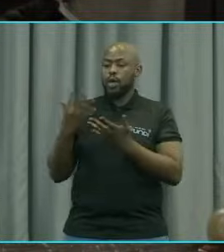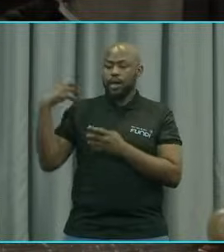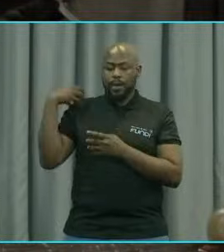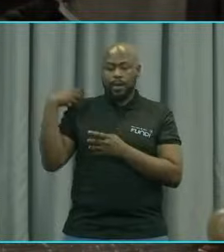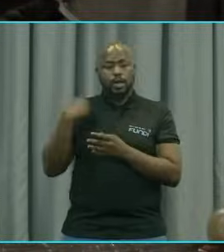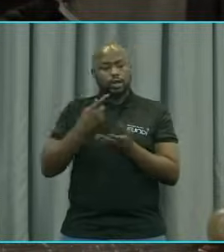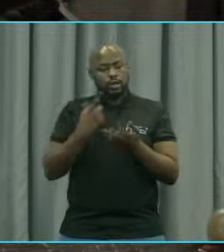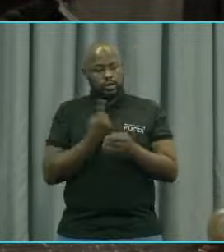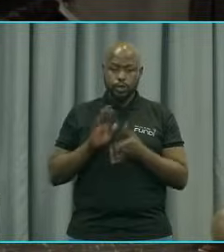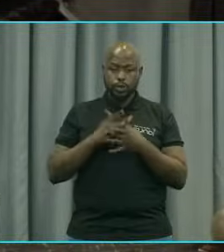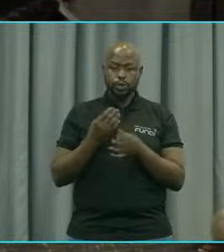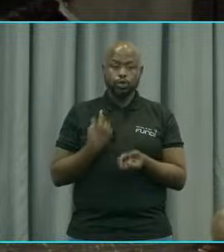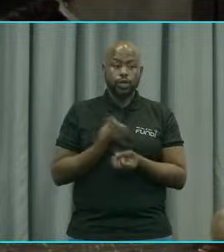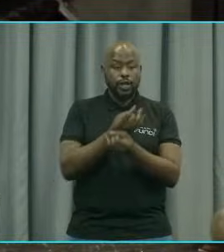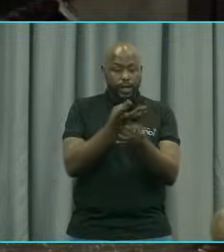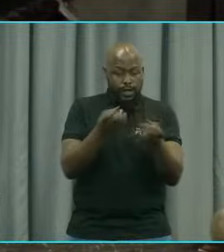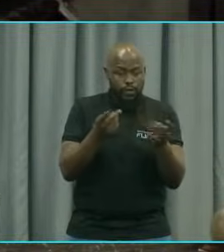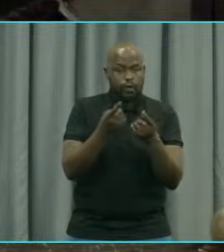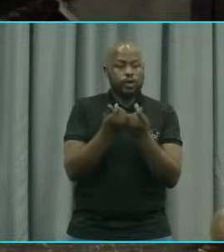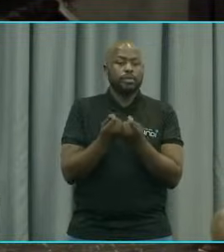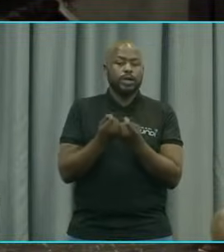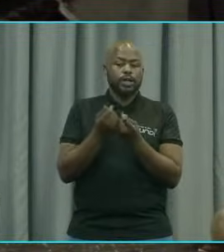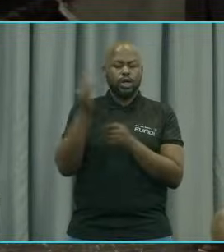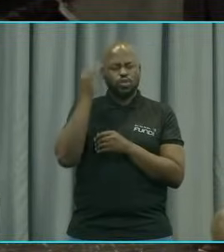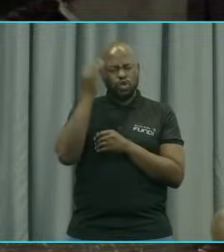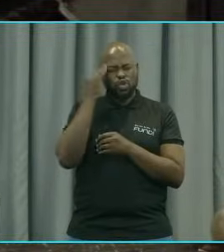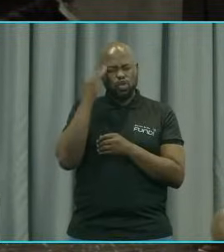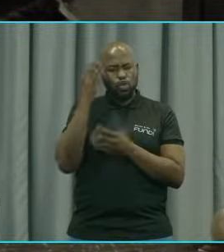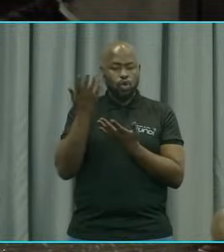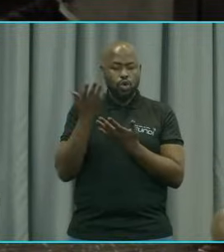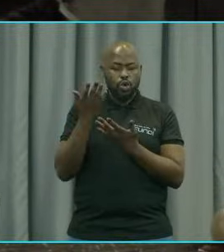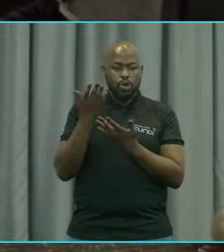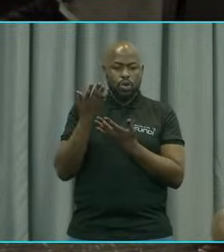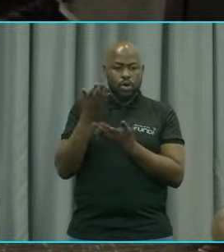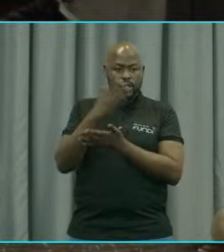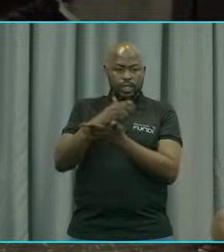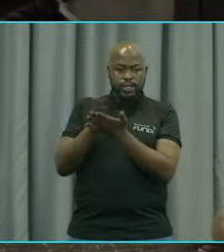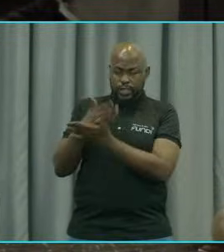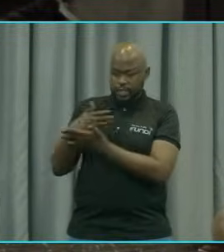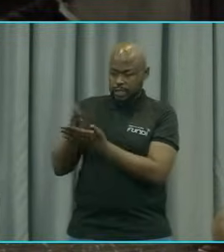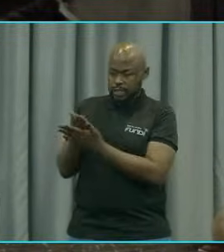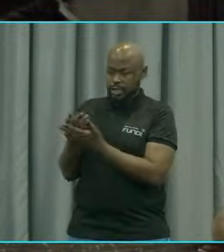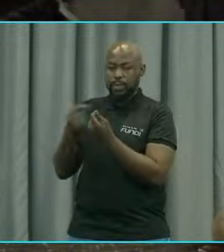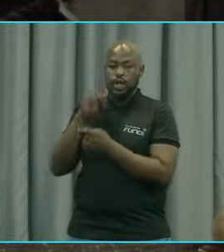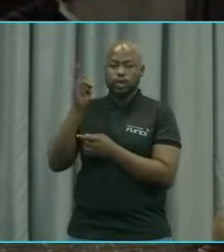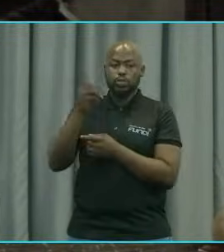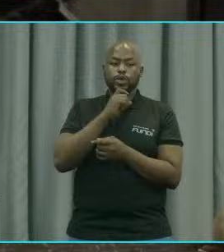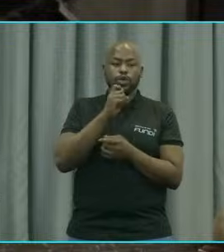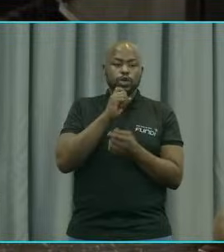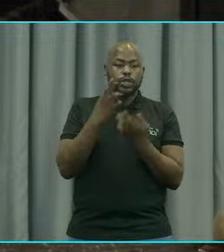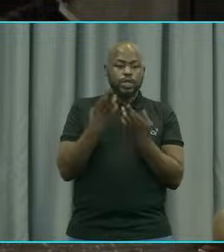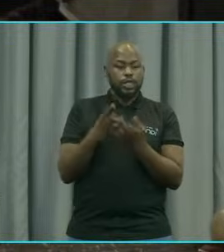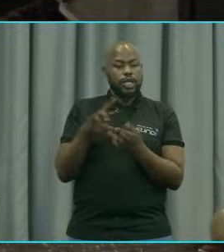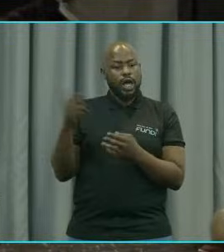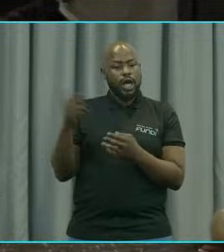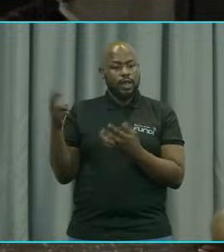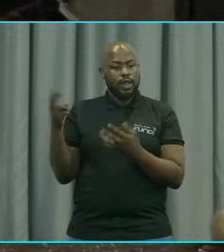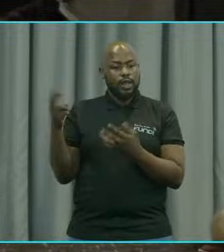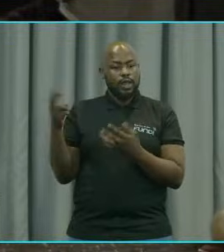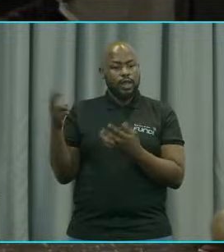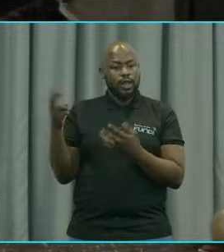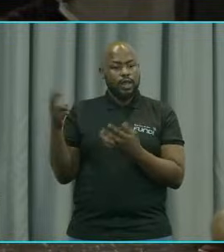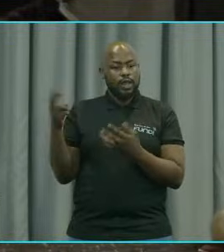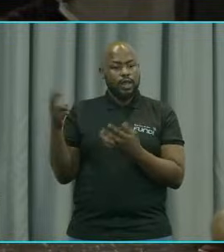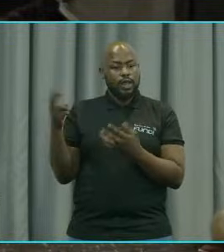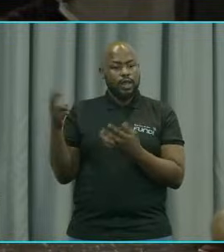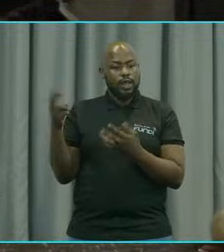and she had various meetings with the minister, and we know that you're allocating the money with regard to actually other resources. That is in terms of the CA